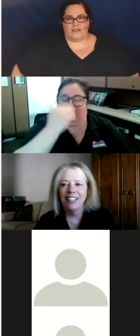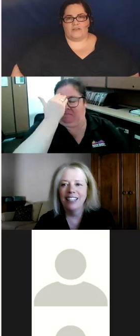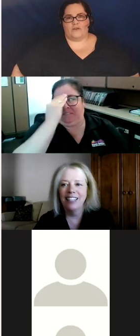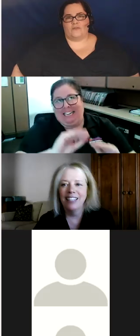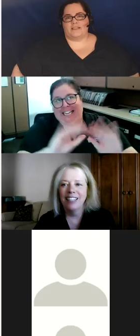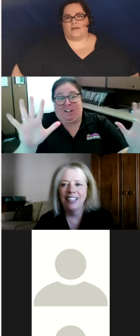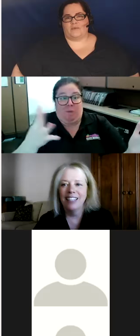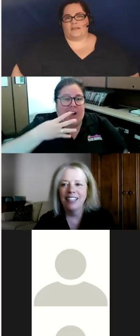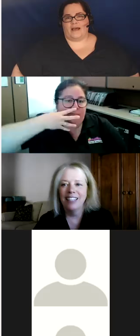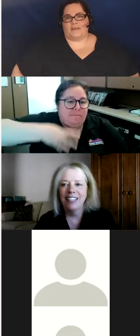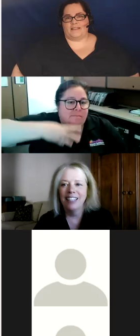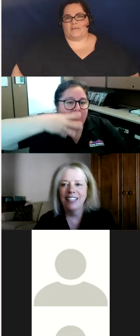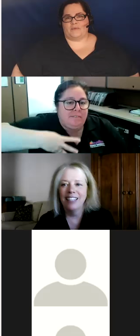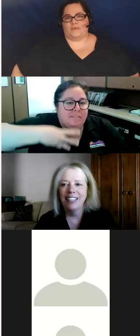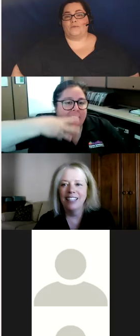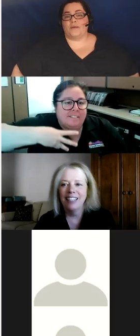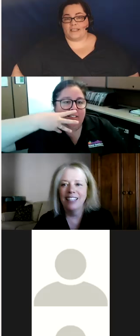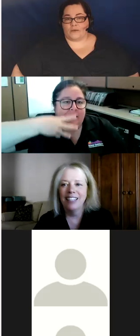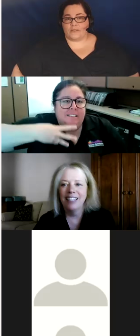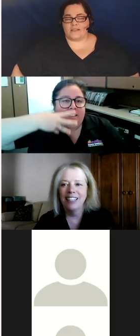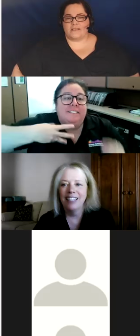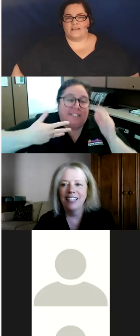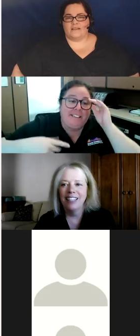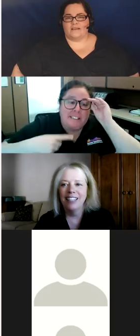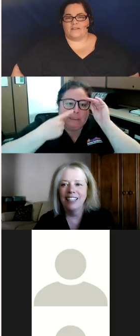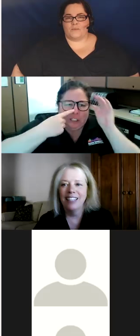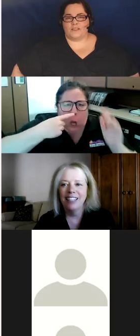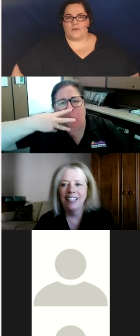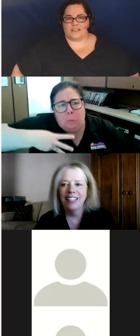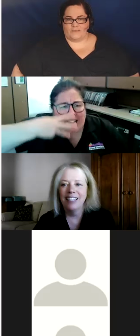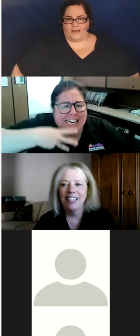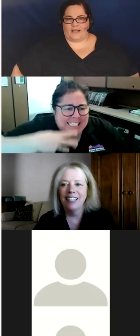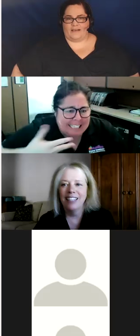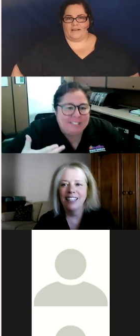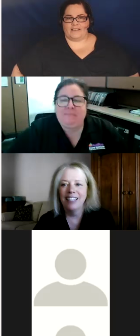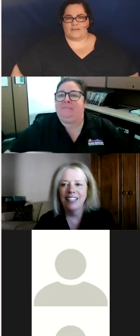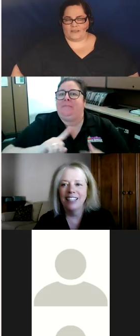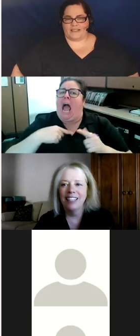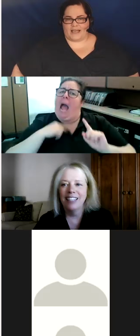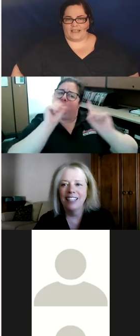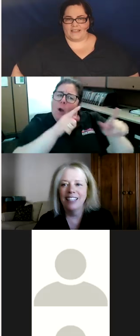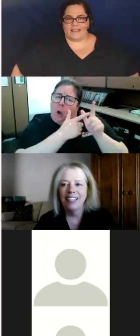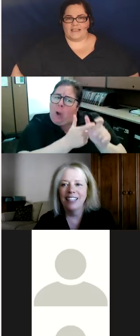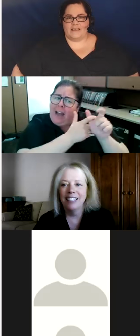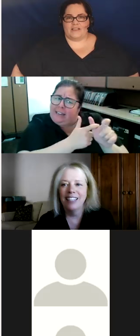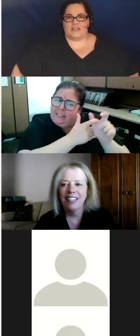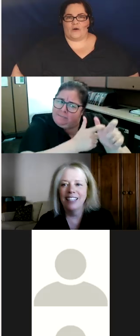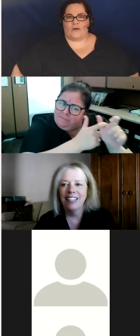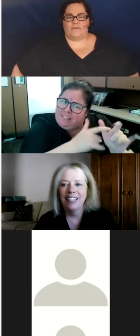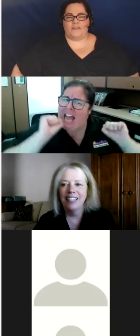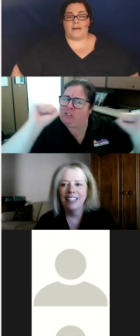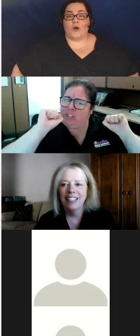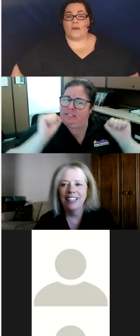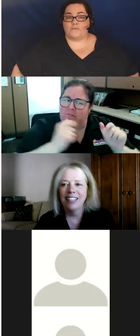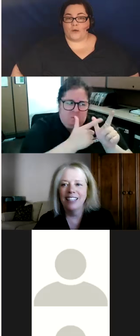run. So for example, a common example would be a runny nose. If someone's nose is running, this is what the sign is. So